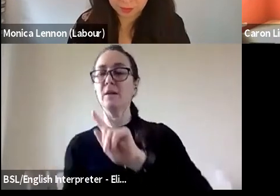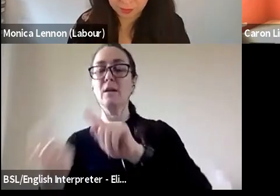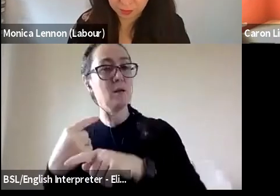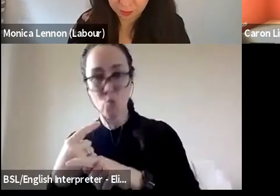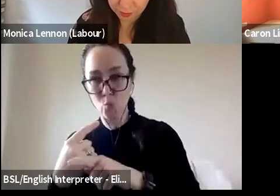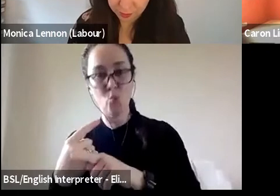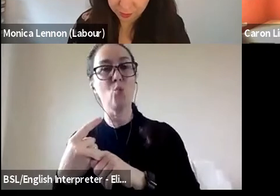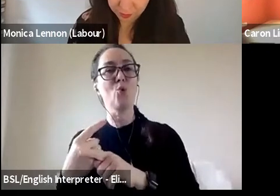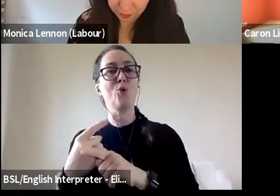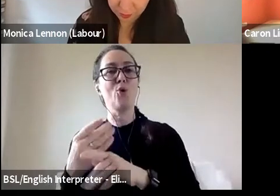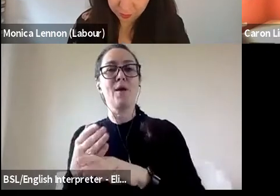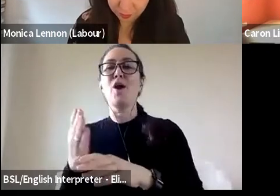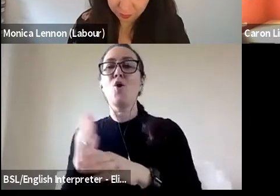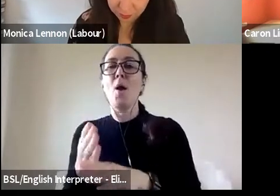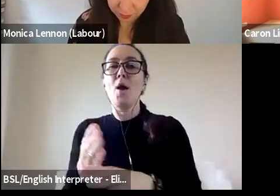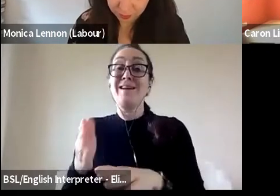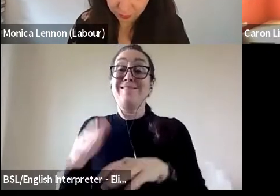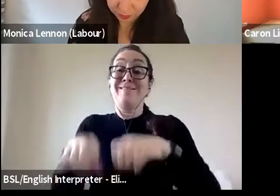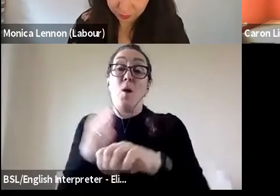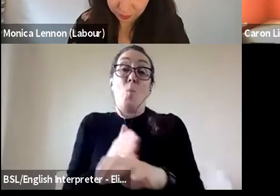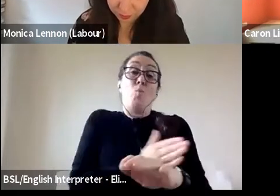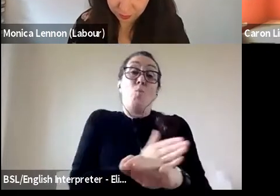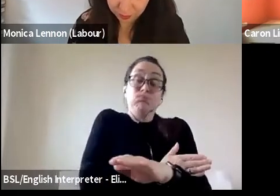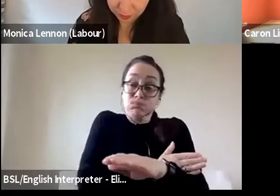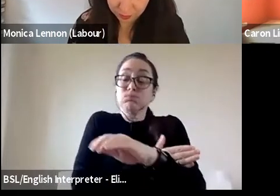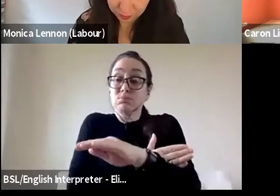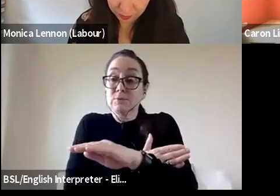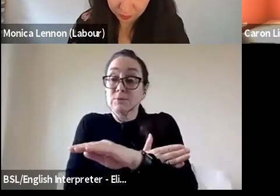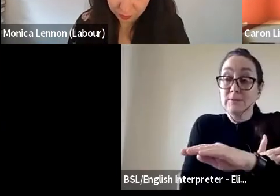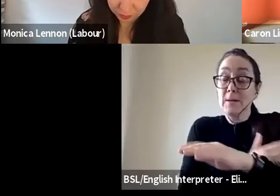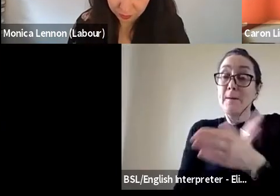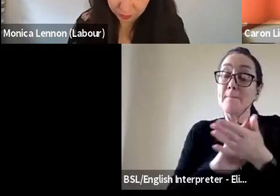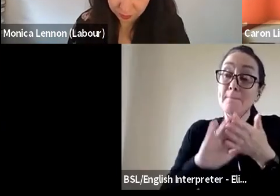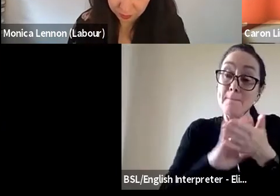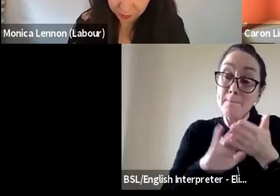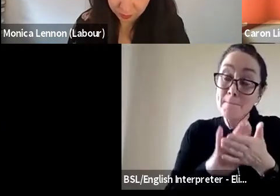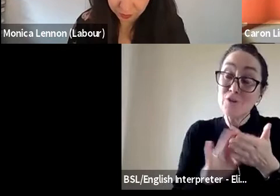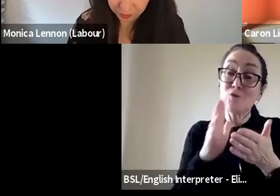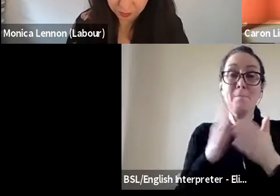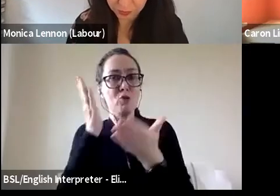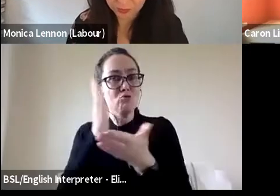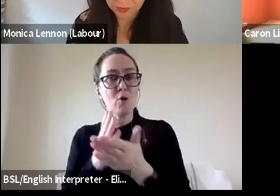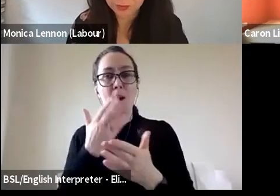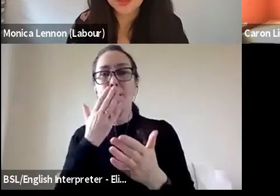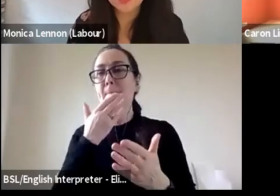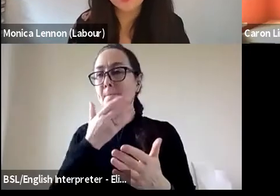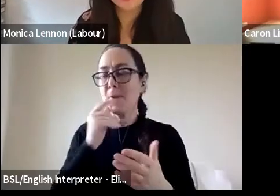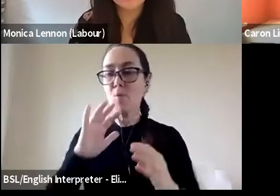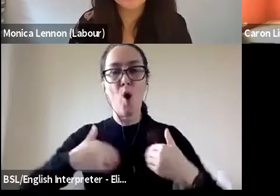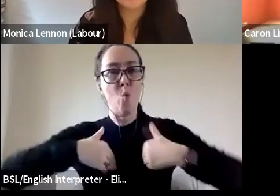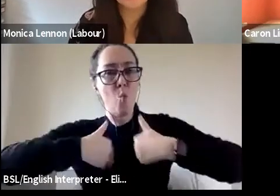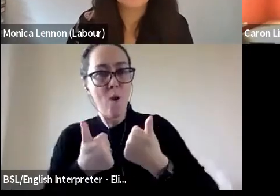at the moment. Reverting to support and ensuring well-being before we get to the point of crisis, I think is really